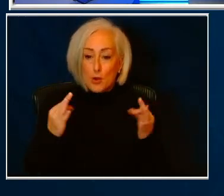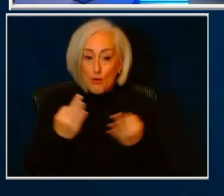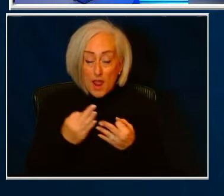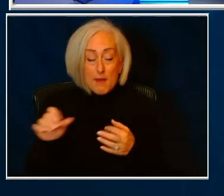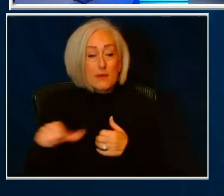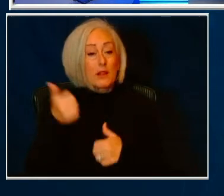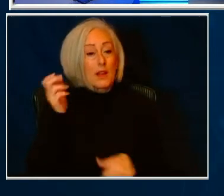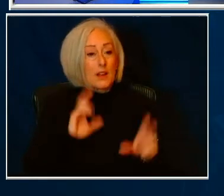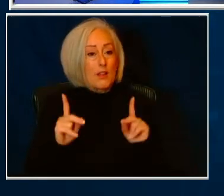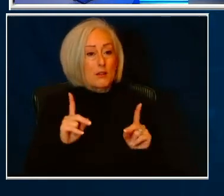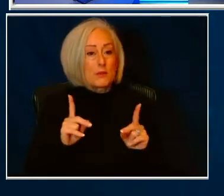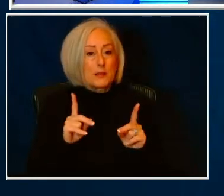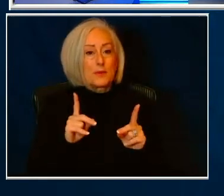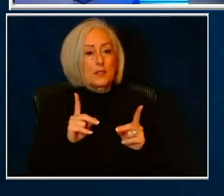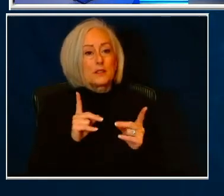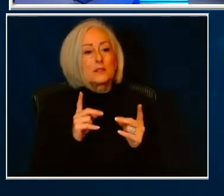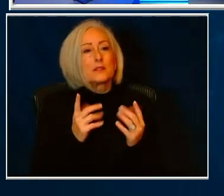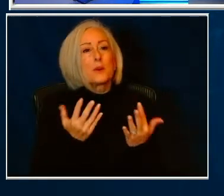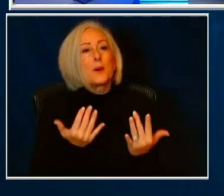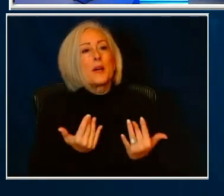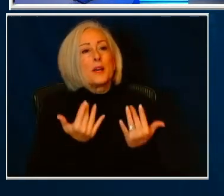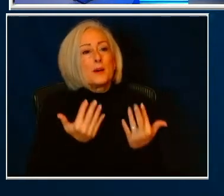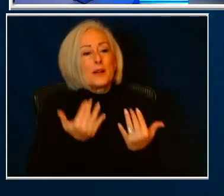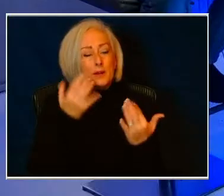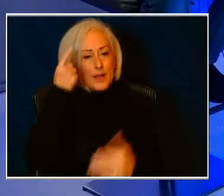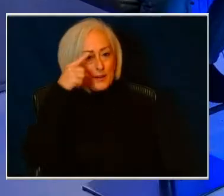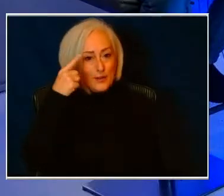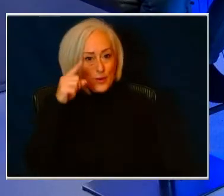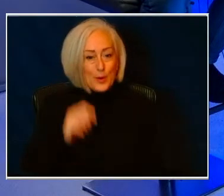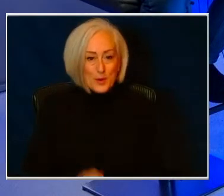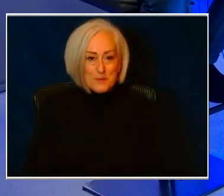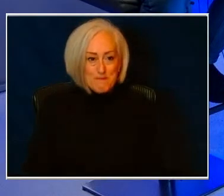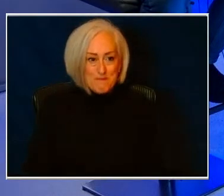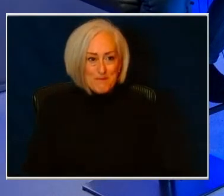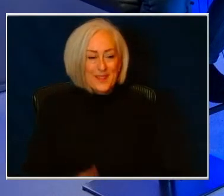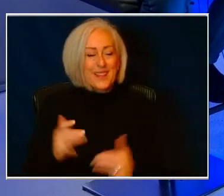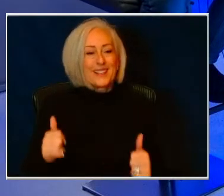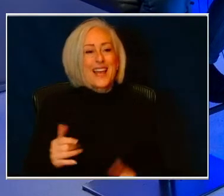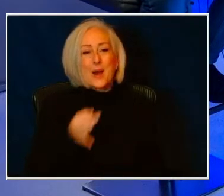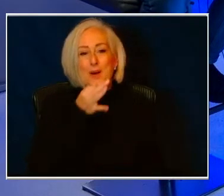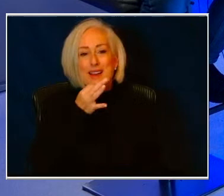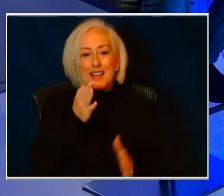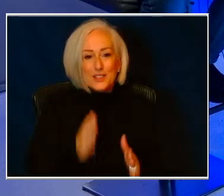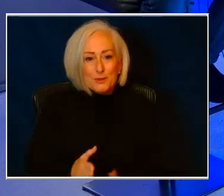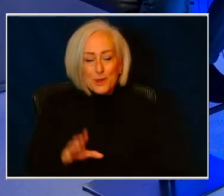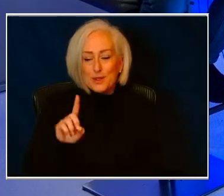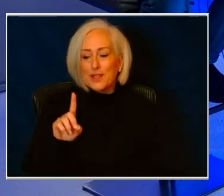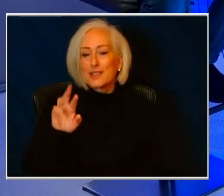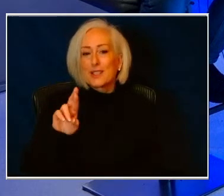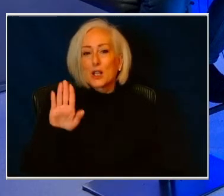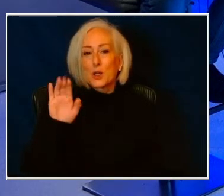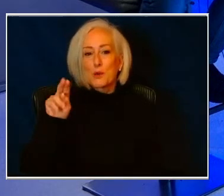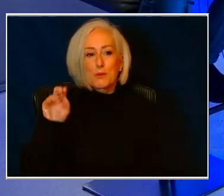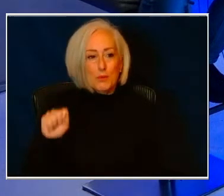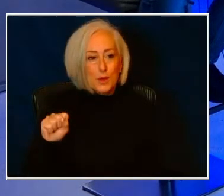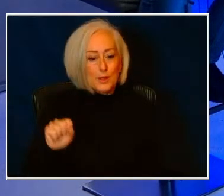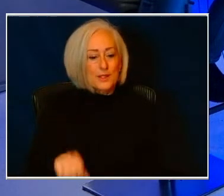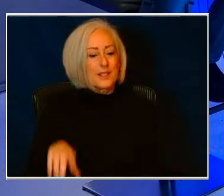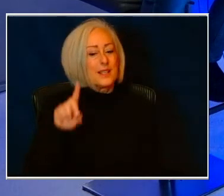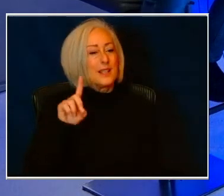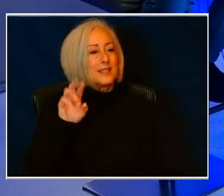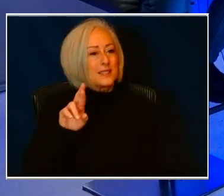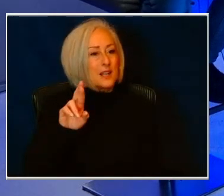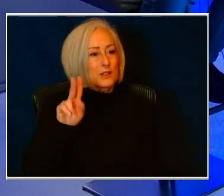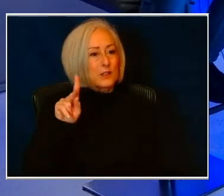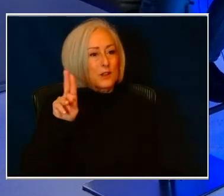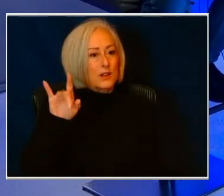there cling to and hope for. I want to bring in our experts today, Dr. Jeff Burns and Dr. Kosik C. with Stower. Dr. C,